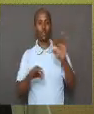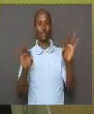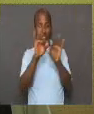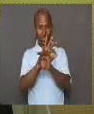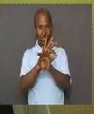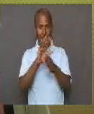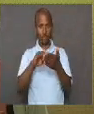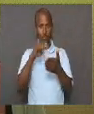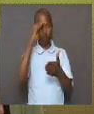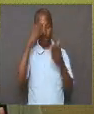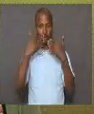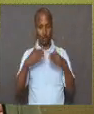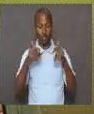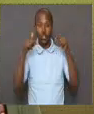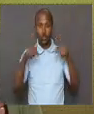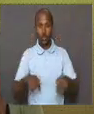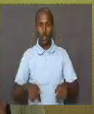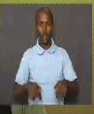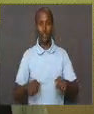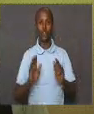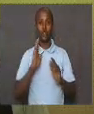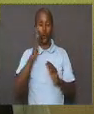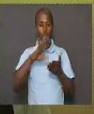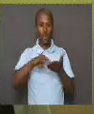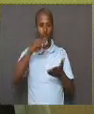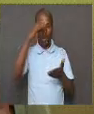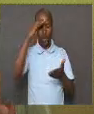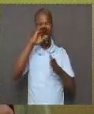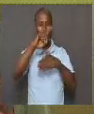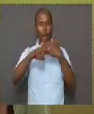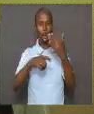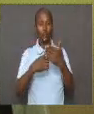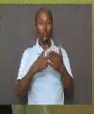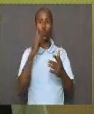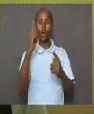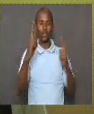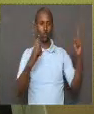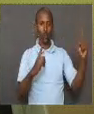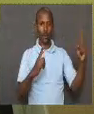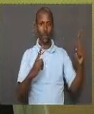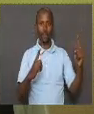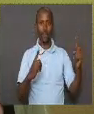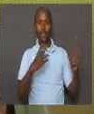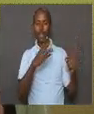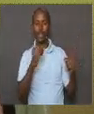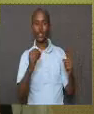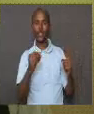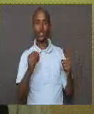functions. Today, we will learn about one-to-one